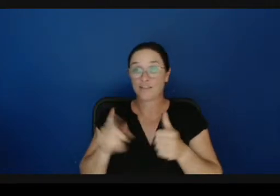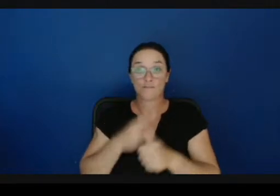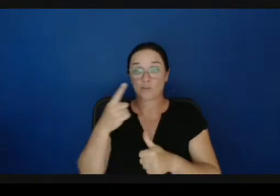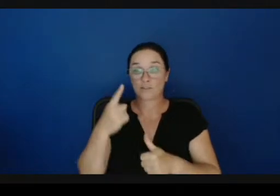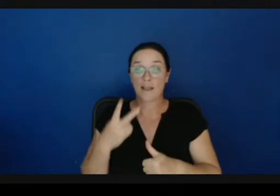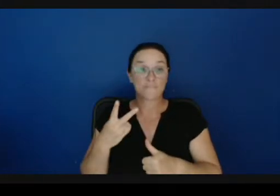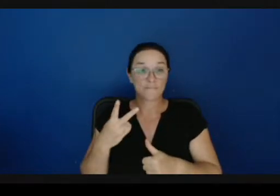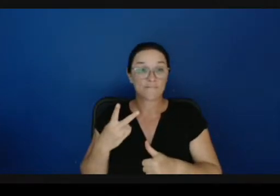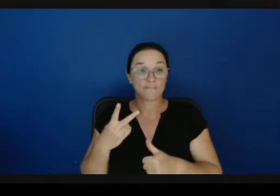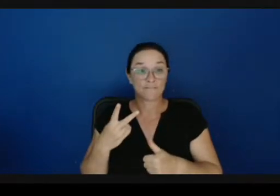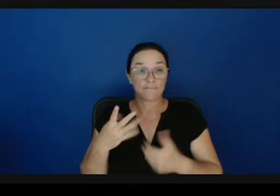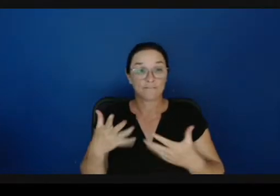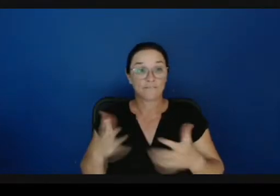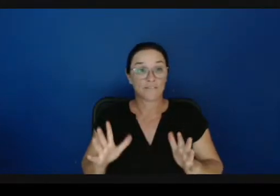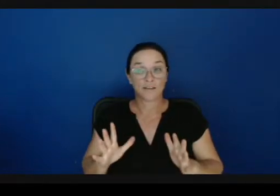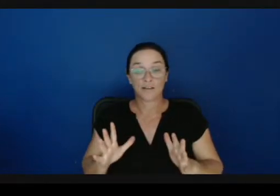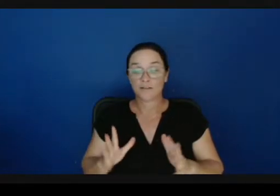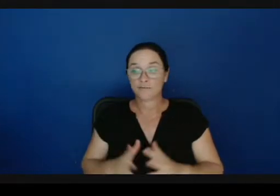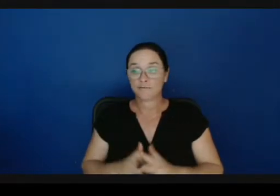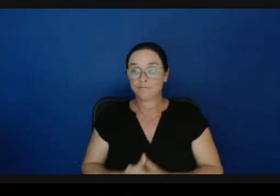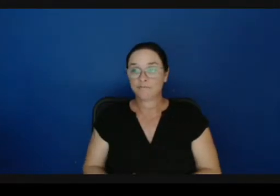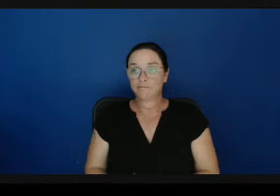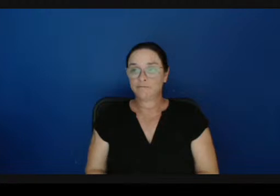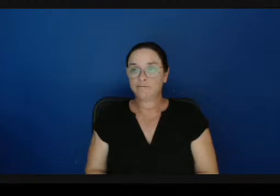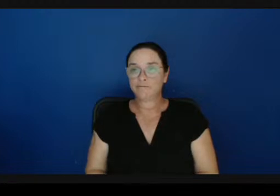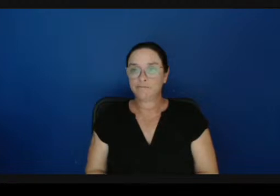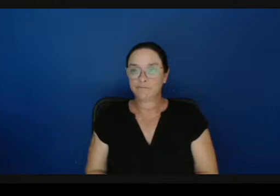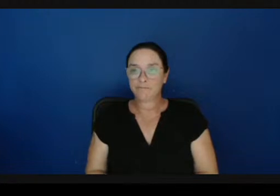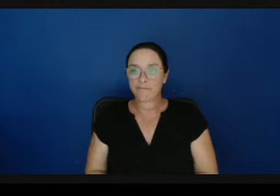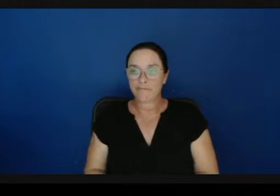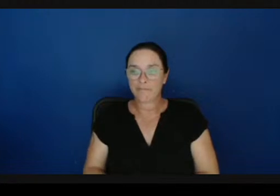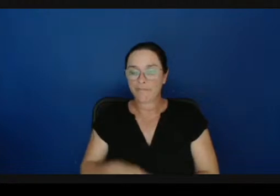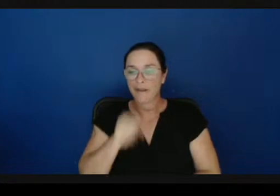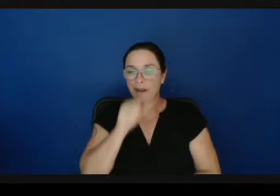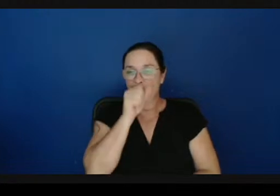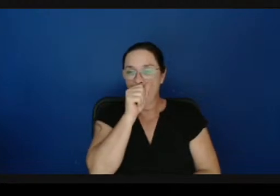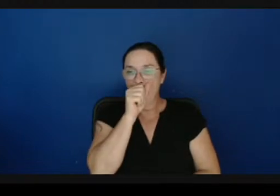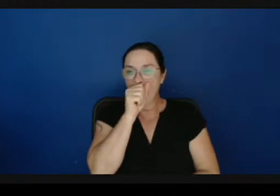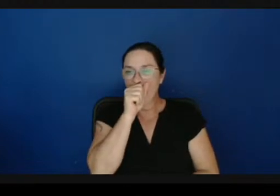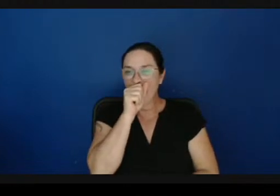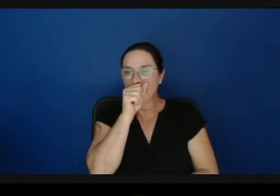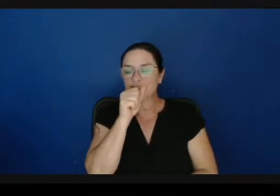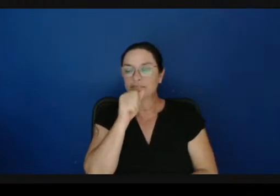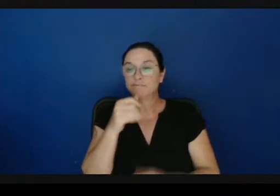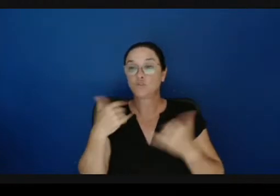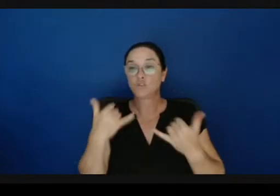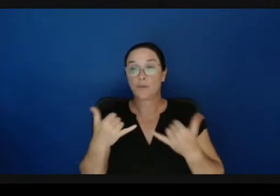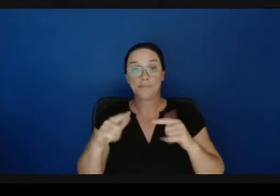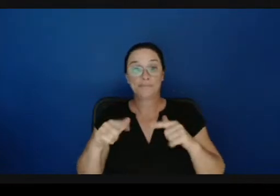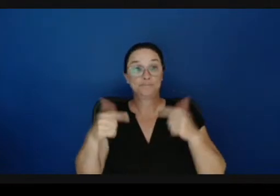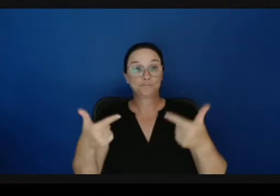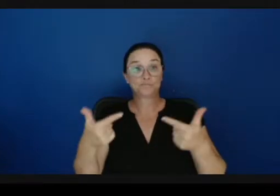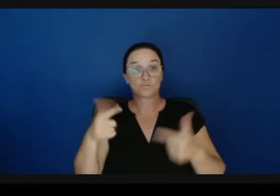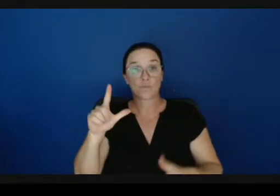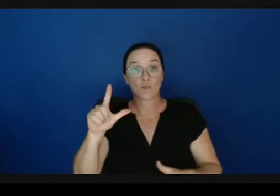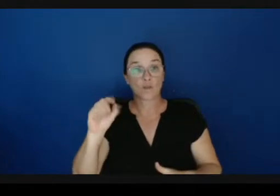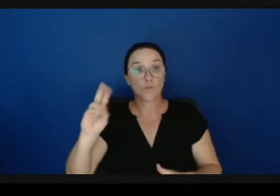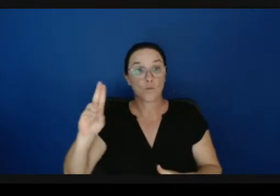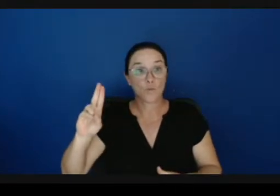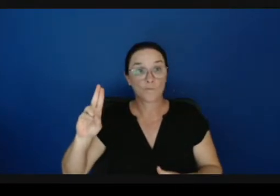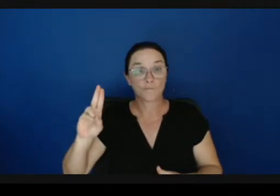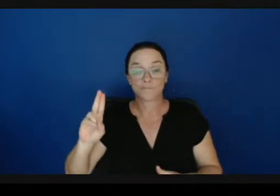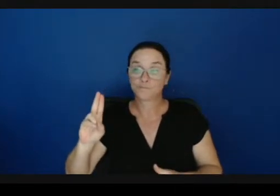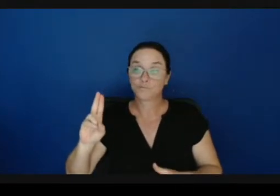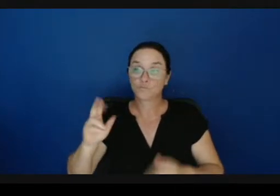our update for you guys here. And we'll pass it off to Lou next with our community corner before we can